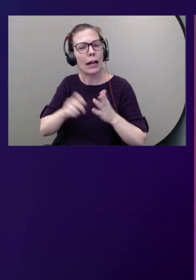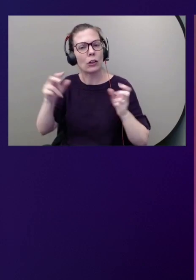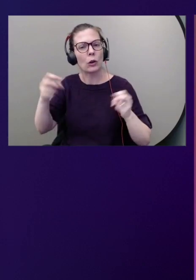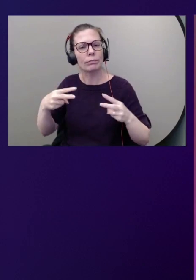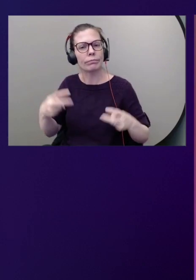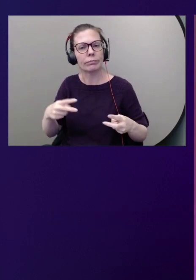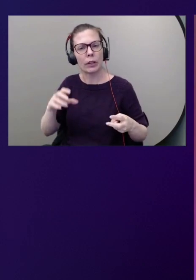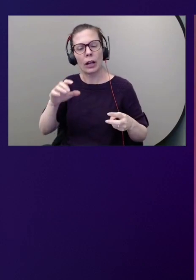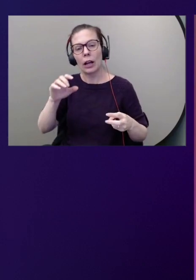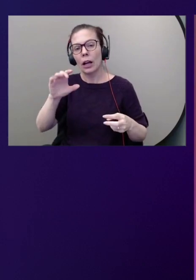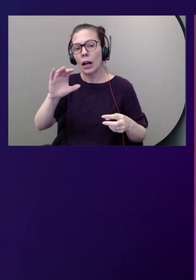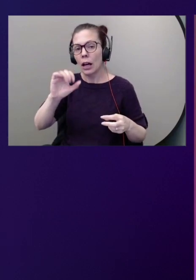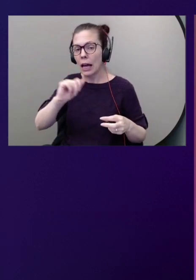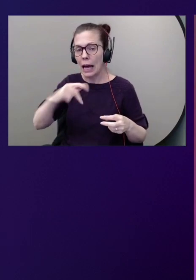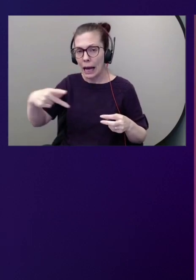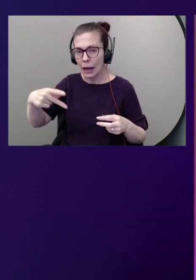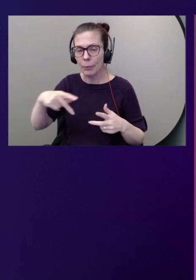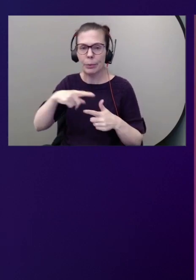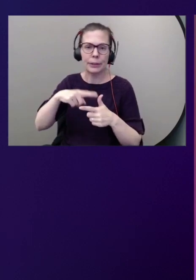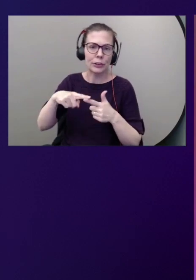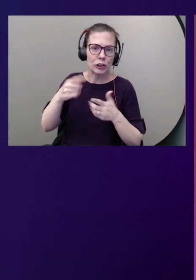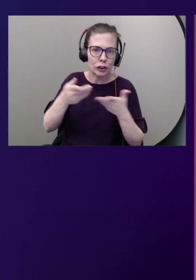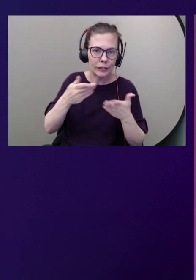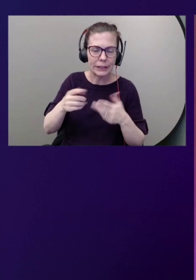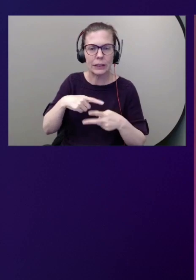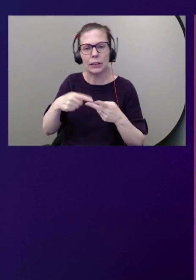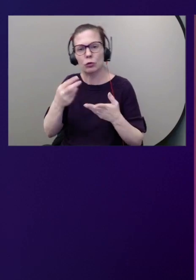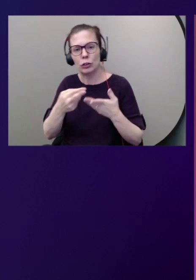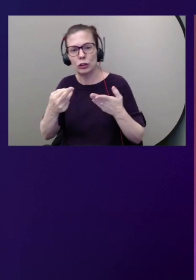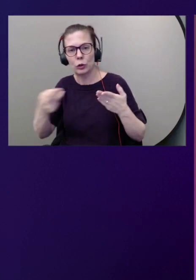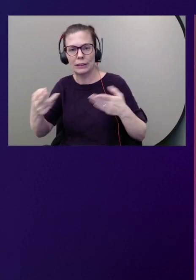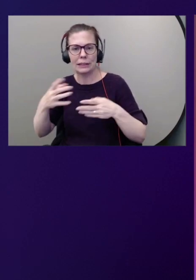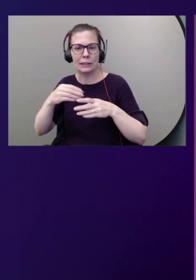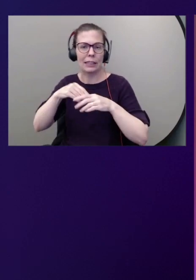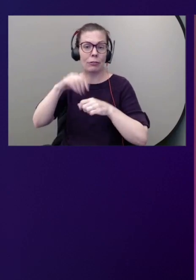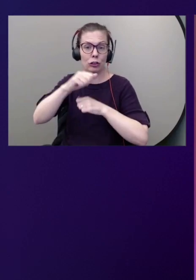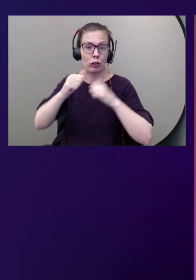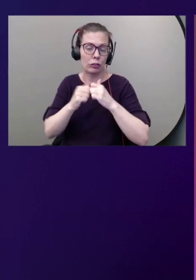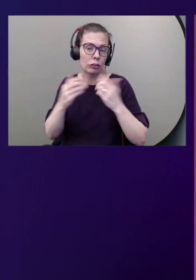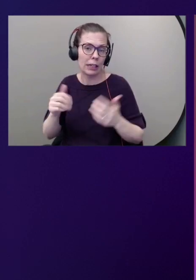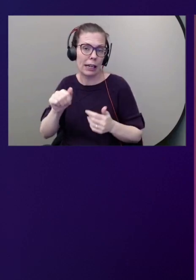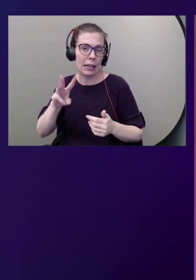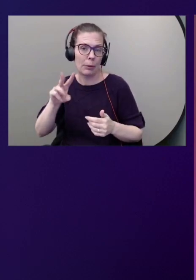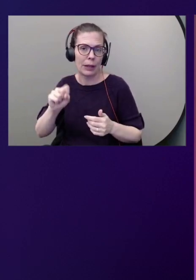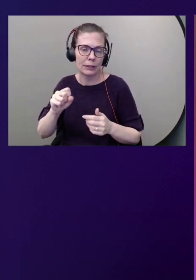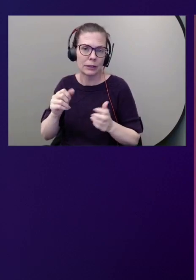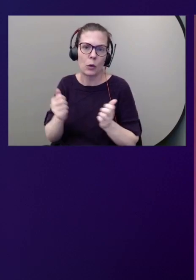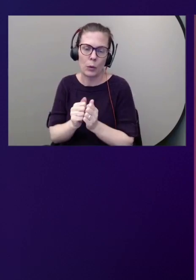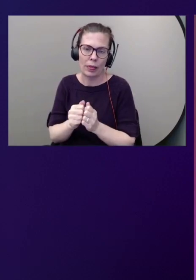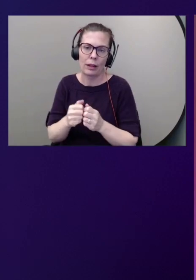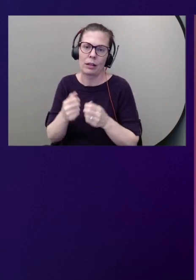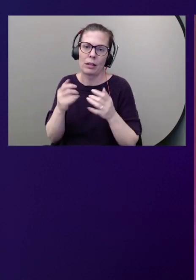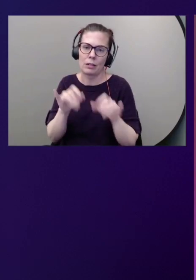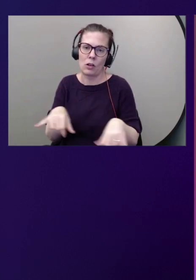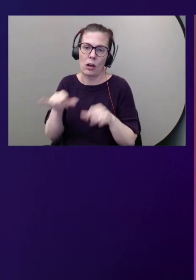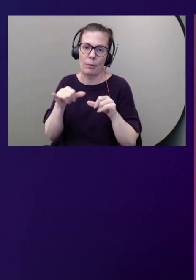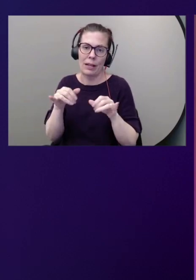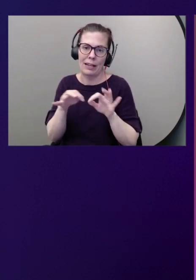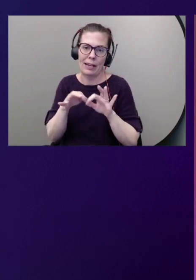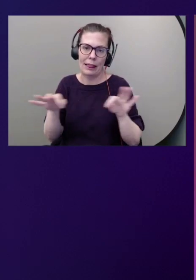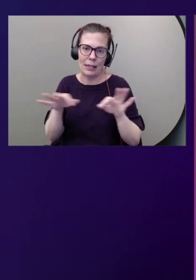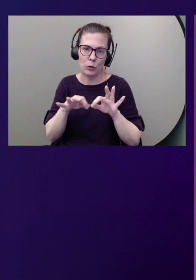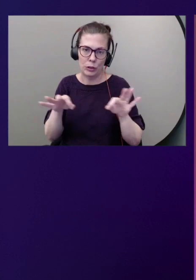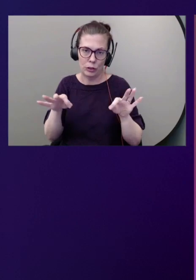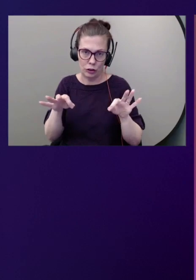AWS services, your infrastructure, your resources in AWS in a common language that you're familiar with, right? So if